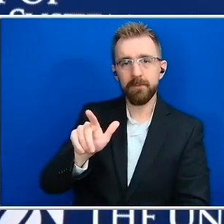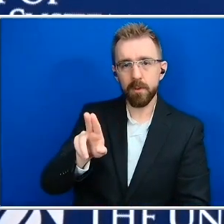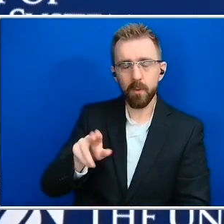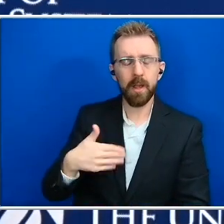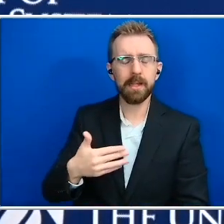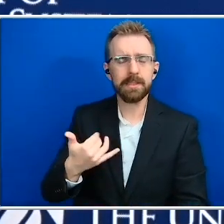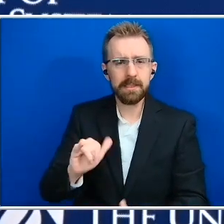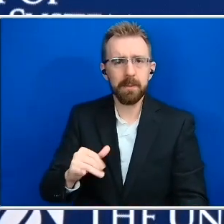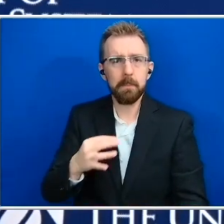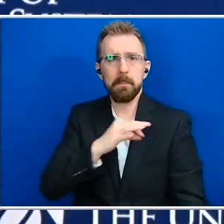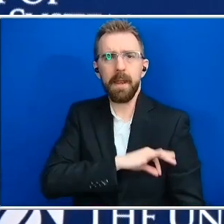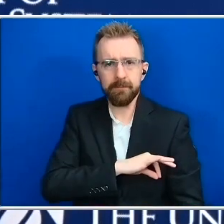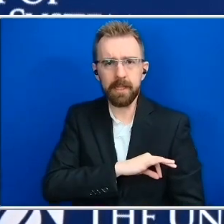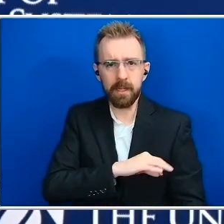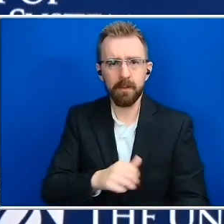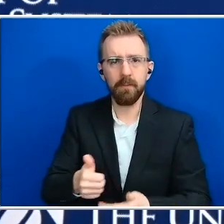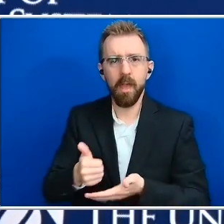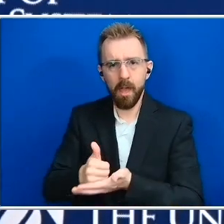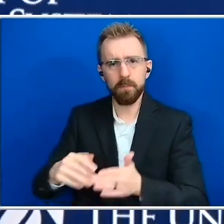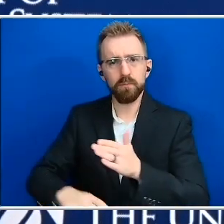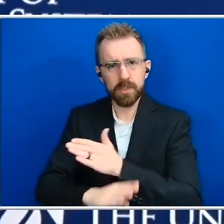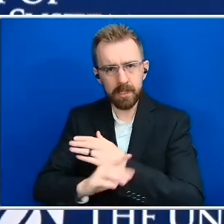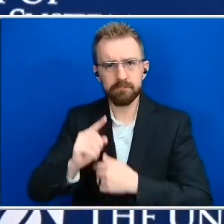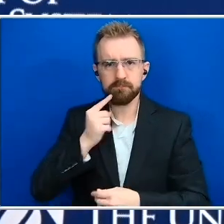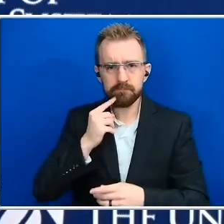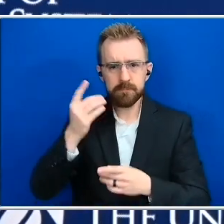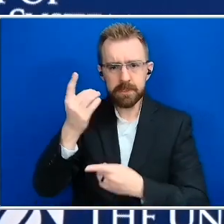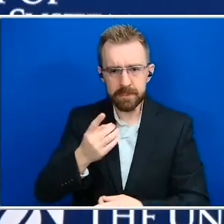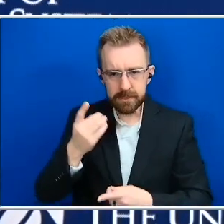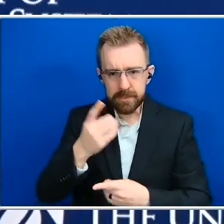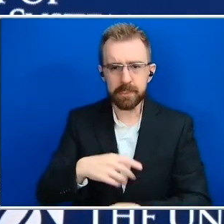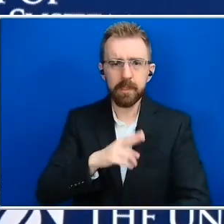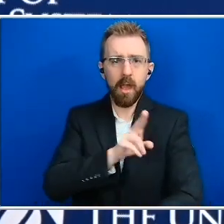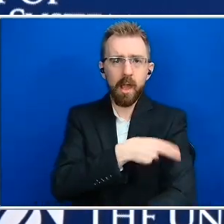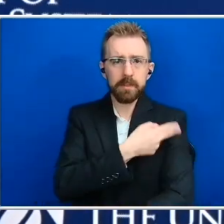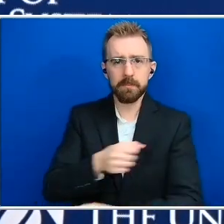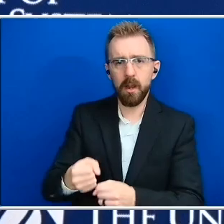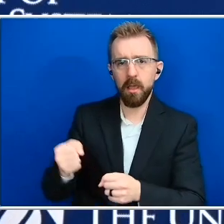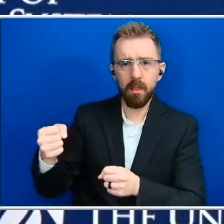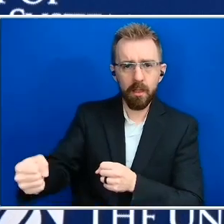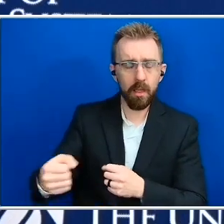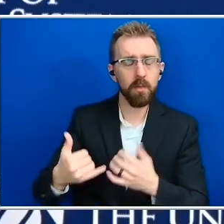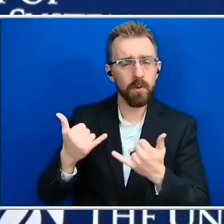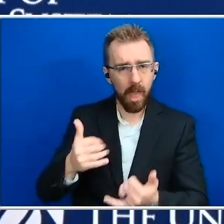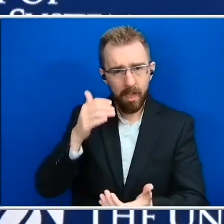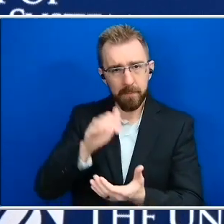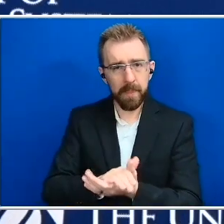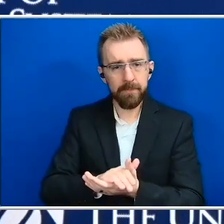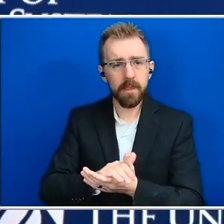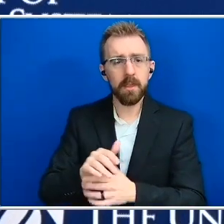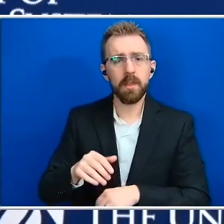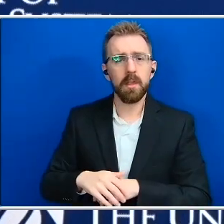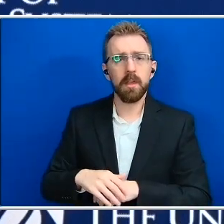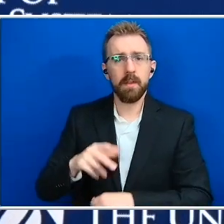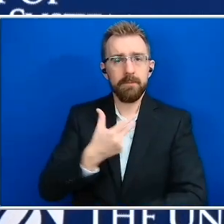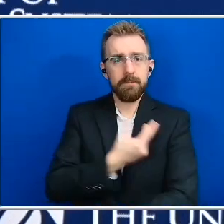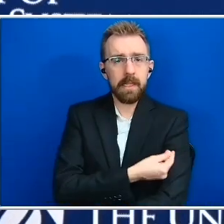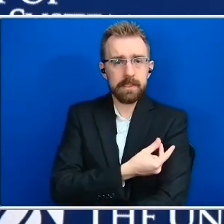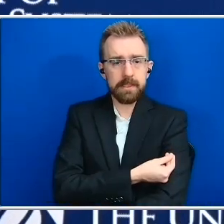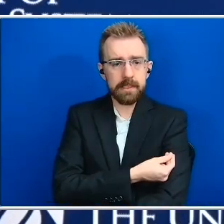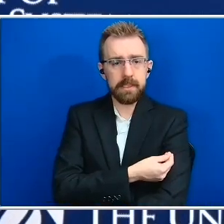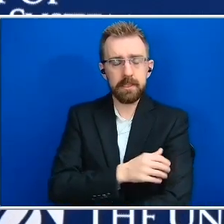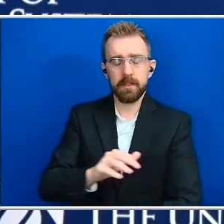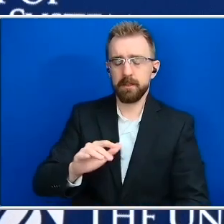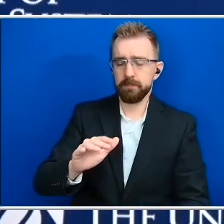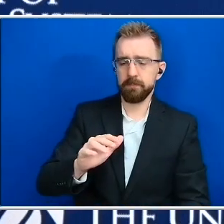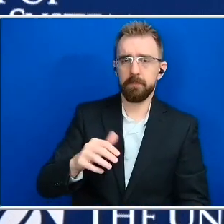helping protect against severe disease and hospitalization. Right now, we believe the vaccine match is